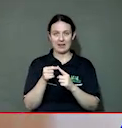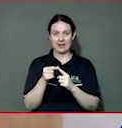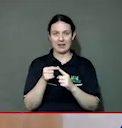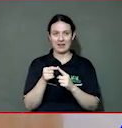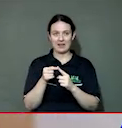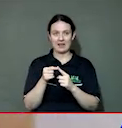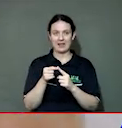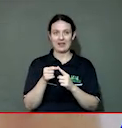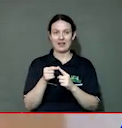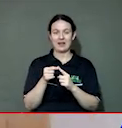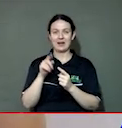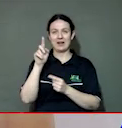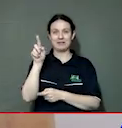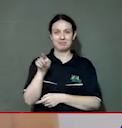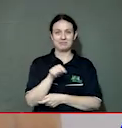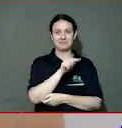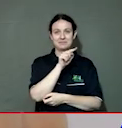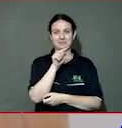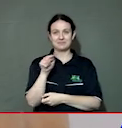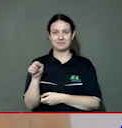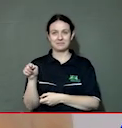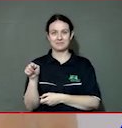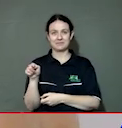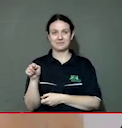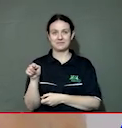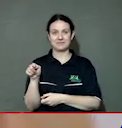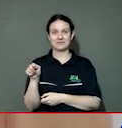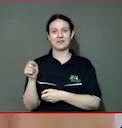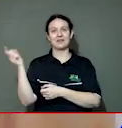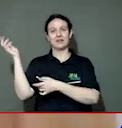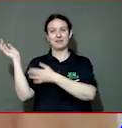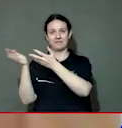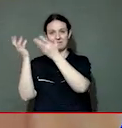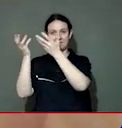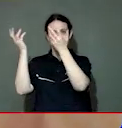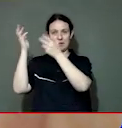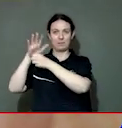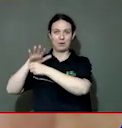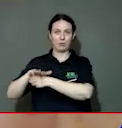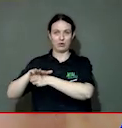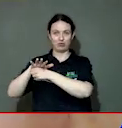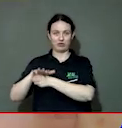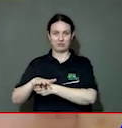is inversely proportional to vapor pressure.